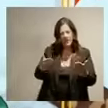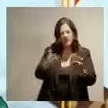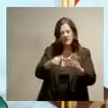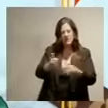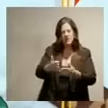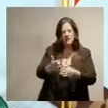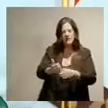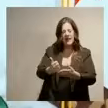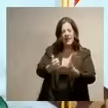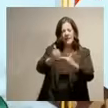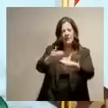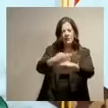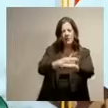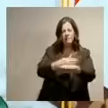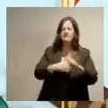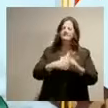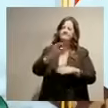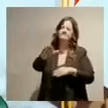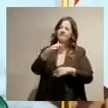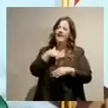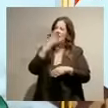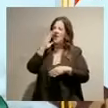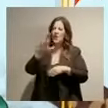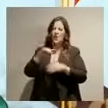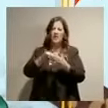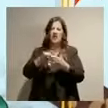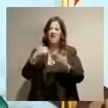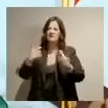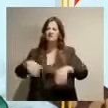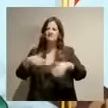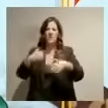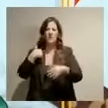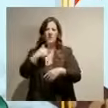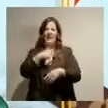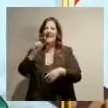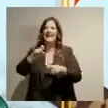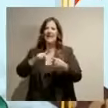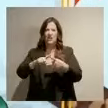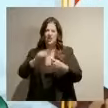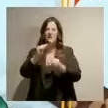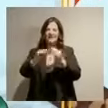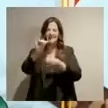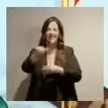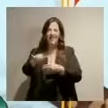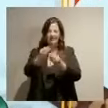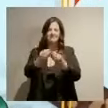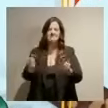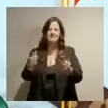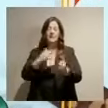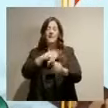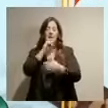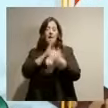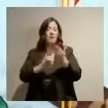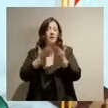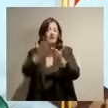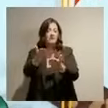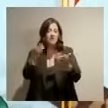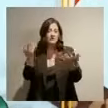I want to see things right now. Here's the spirit of what I want to see. We got to move this process along. Here's my humble submission point